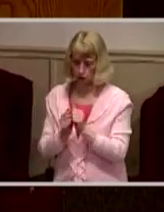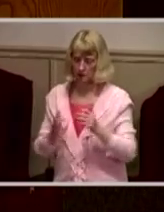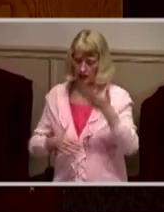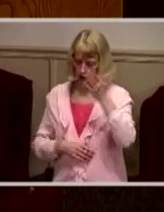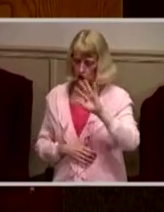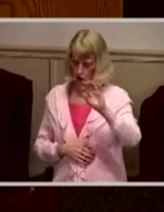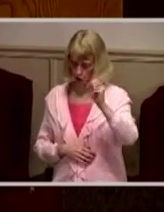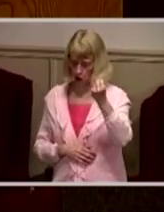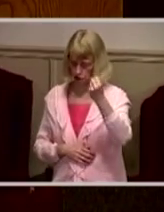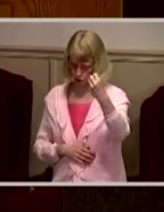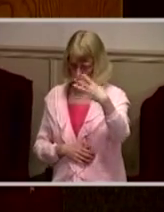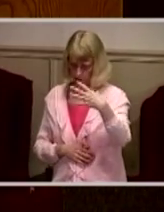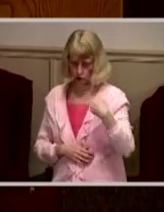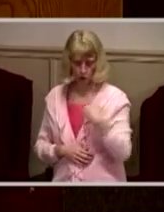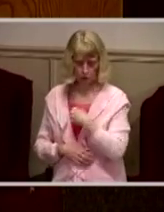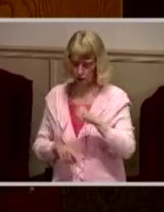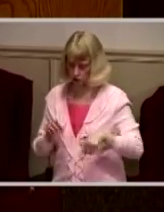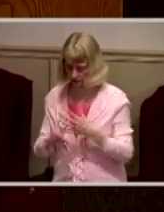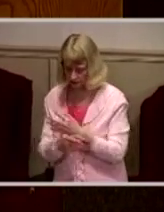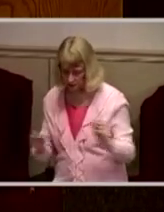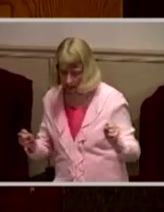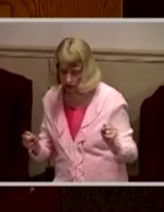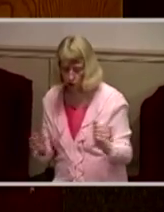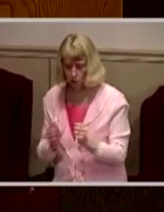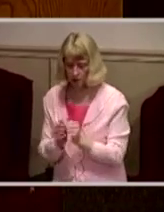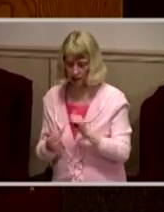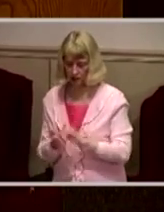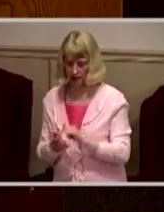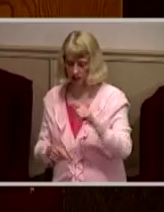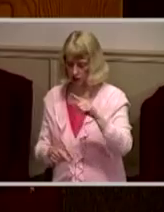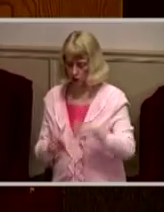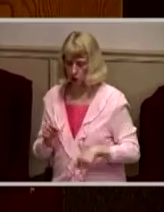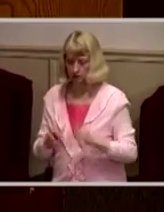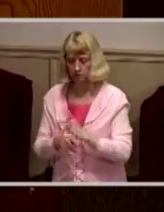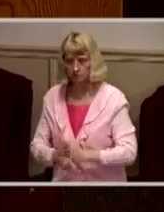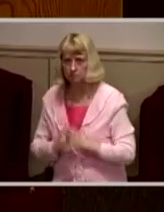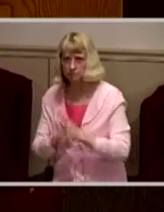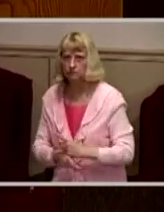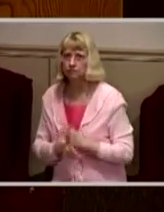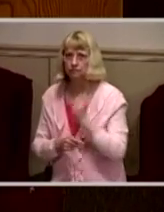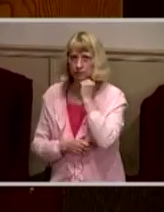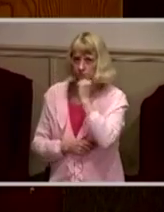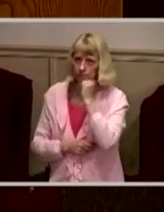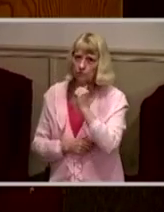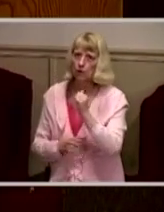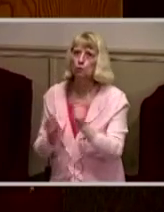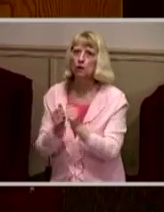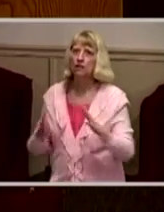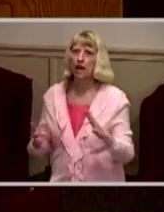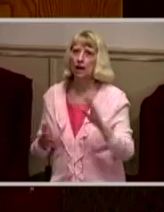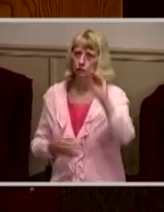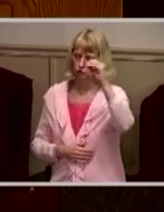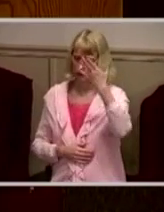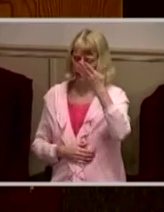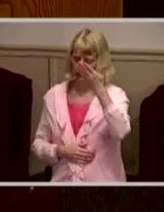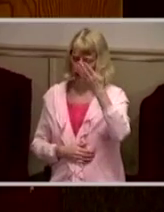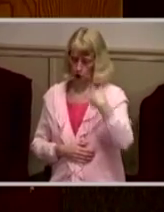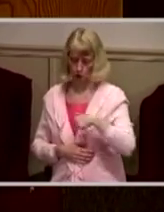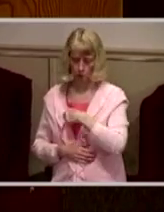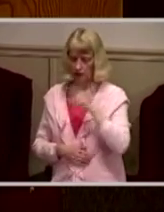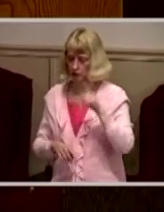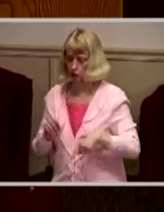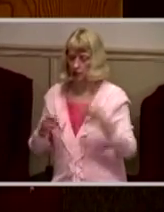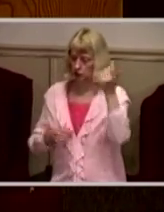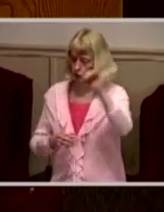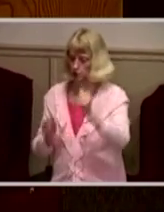God's grace, we would not be saved. Without God's grace, we would not be sustained. Without God's grace, we would not be able to spend